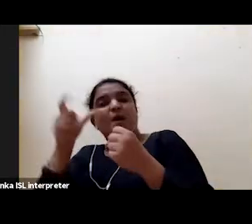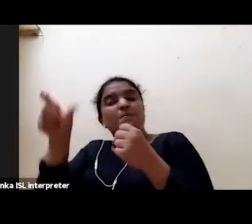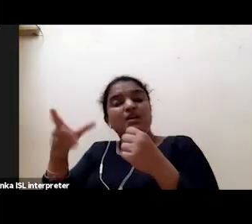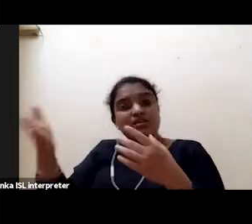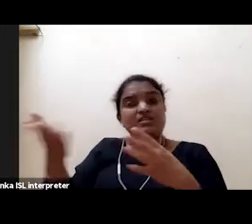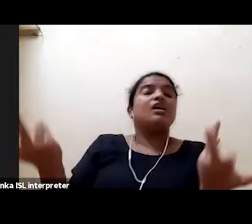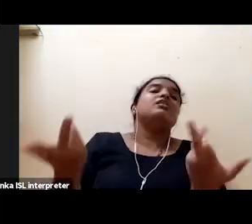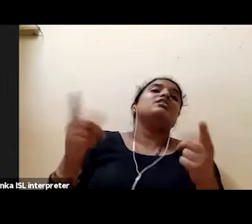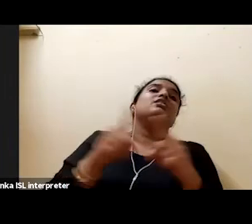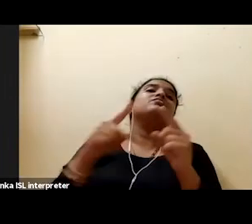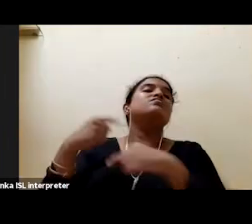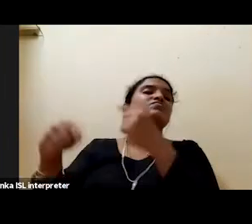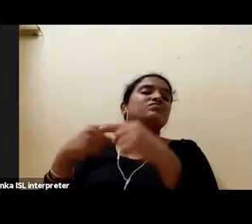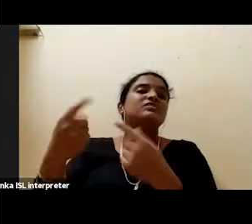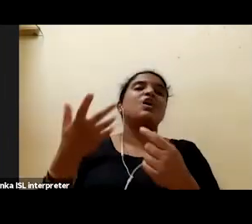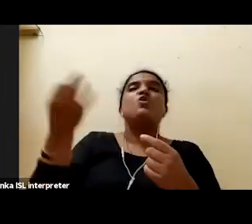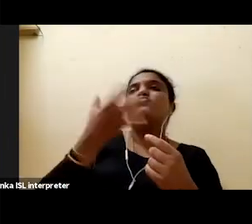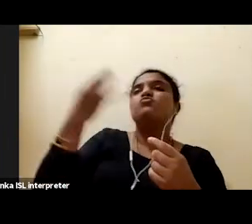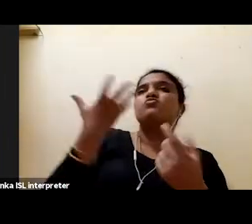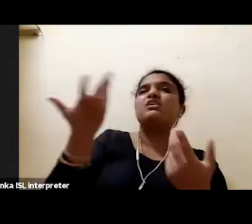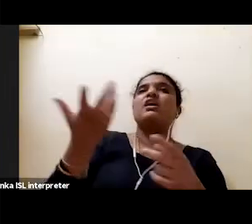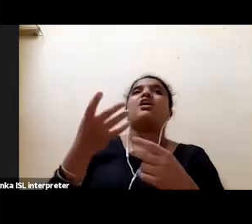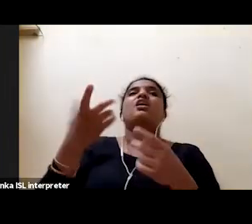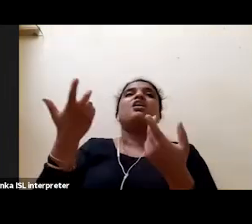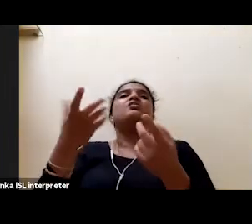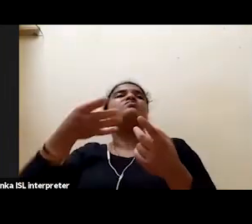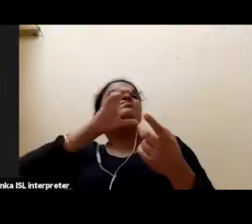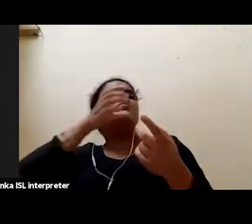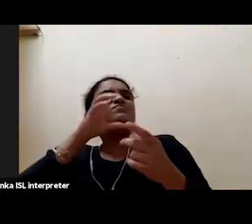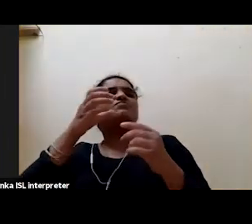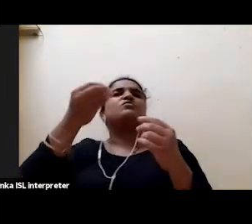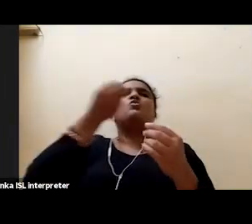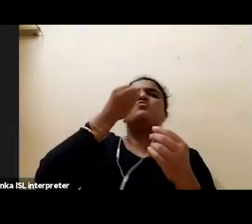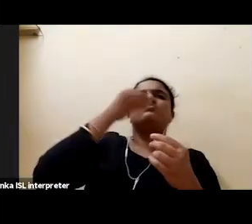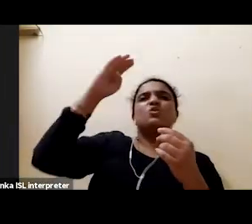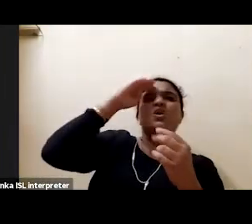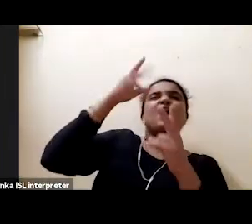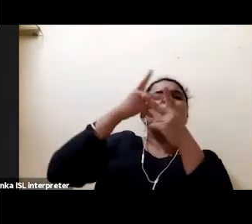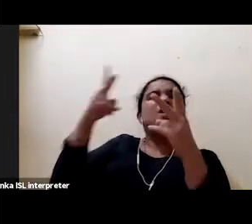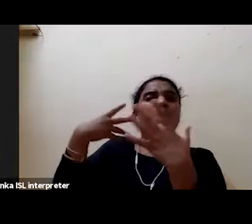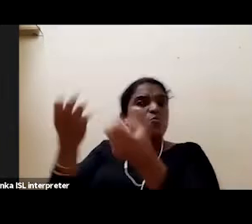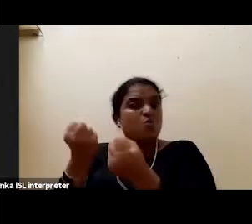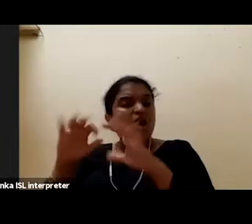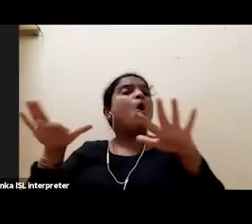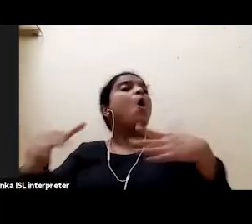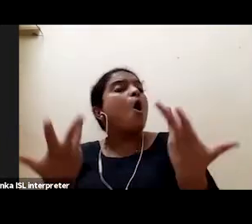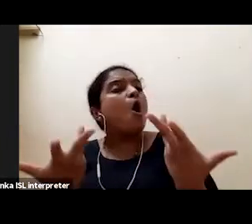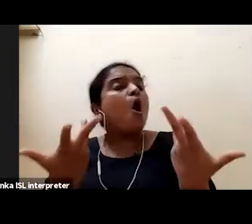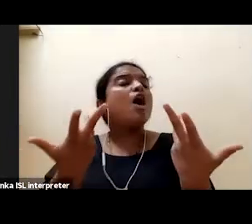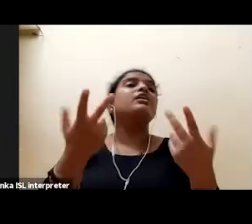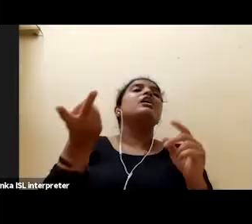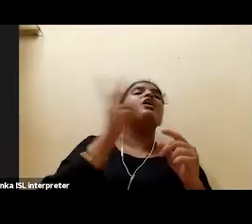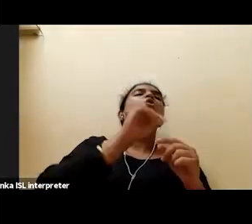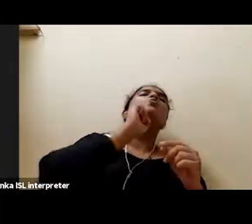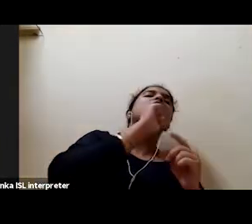latest haunts in town, what are the latest pubs, restaurants, cafes, etc.? Or is your audience someone who is deeply into